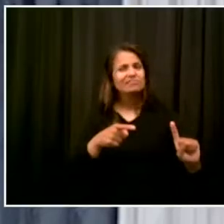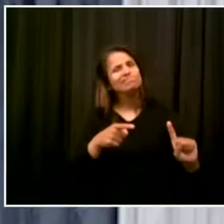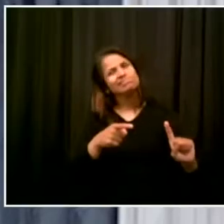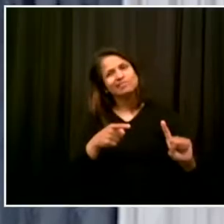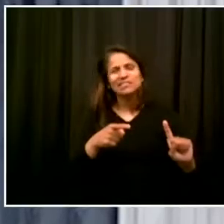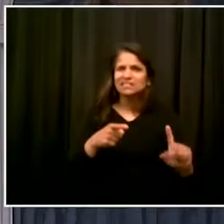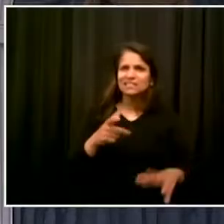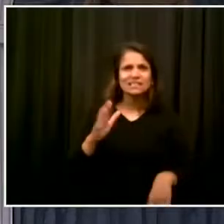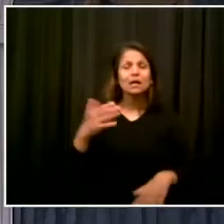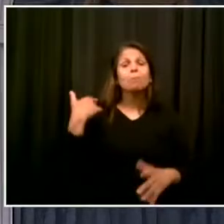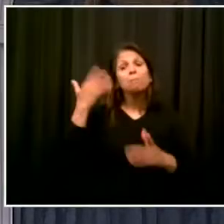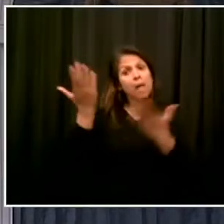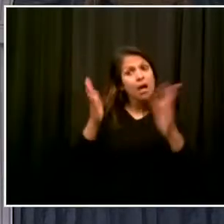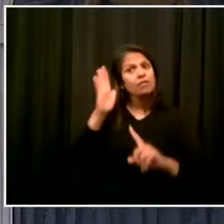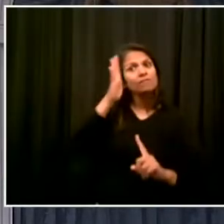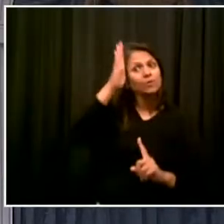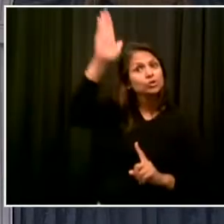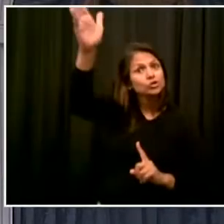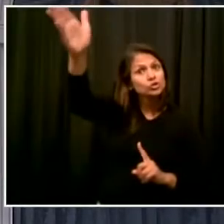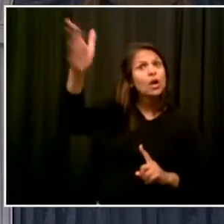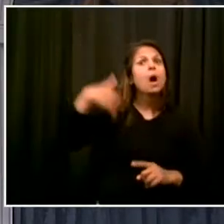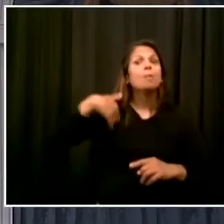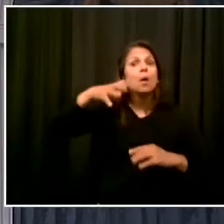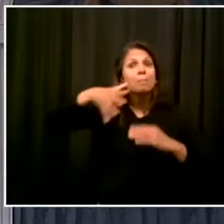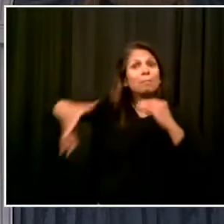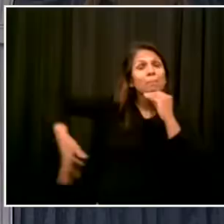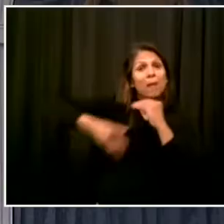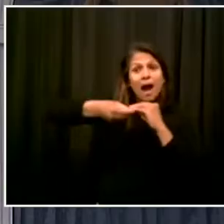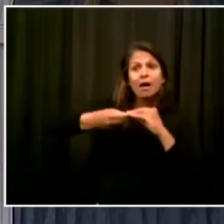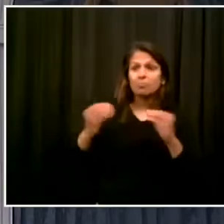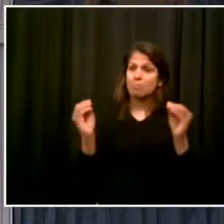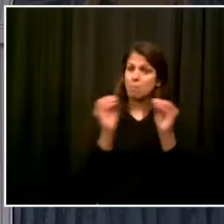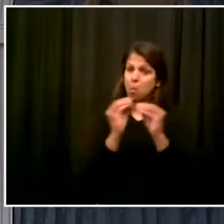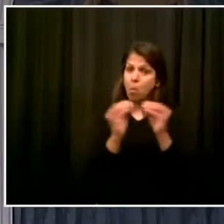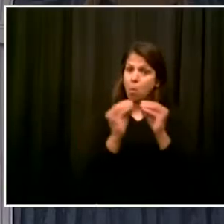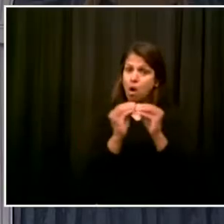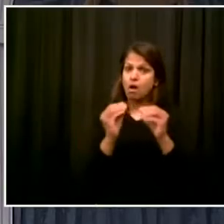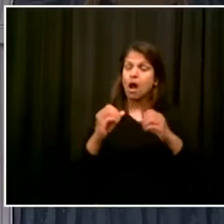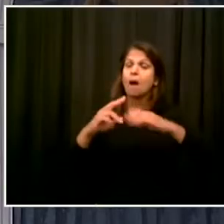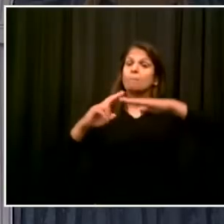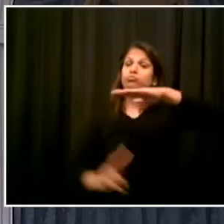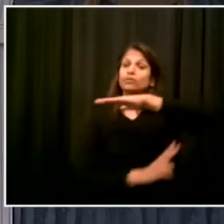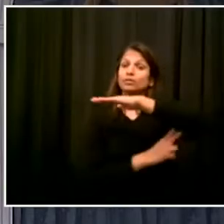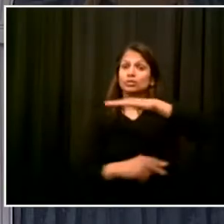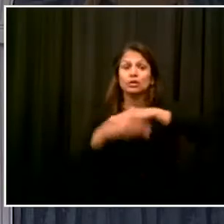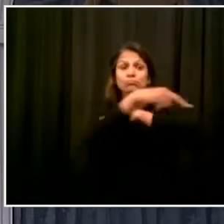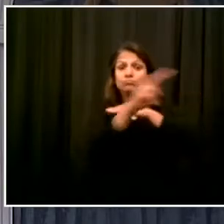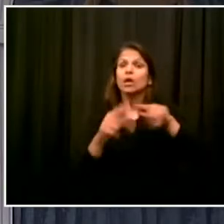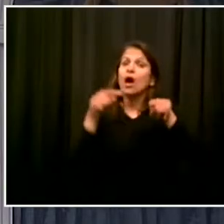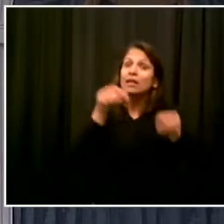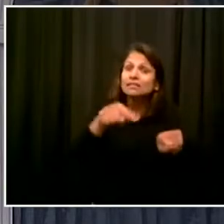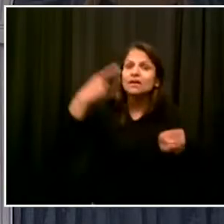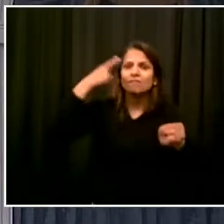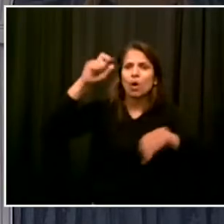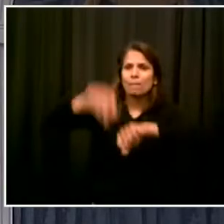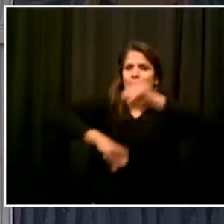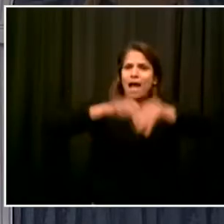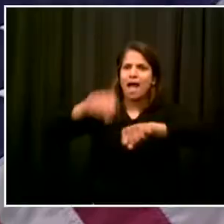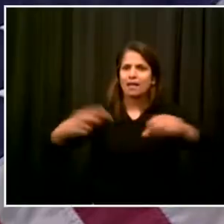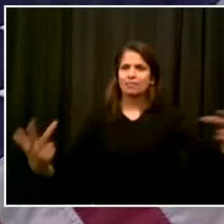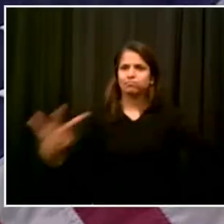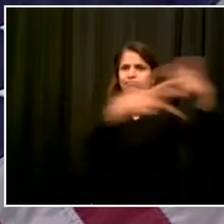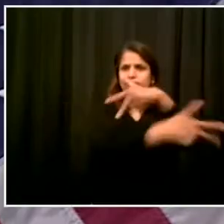on it. Thank you, Commissioner. And as we close out today, again, this day kind